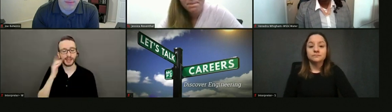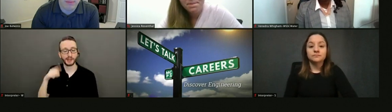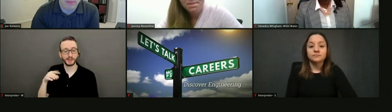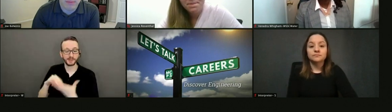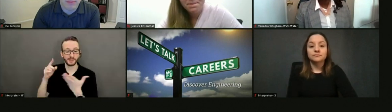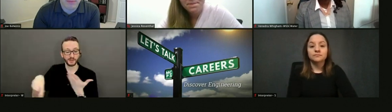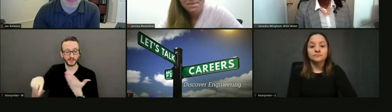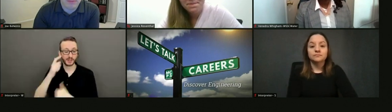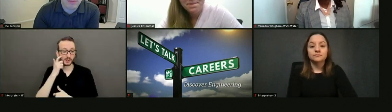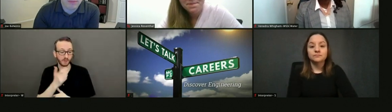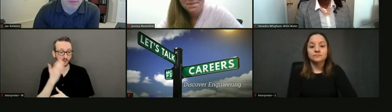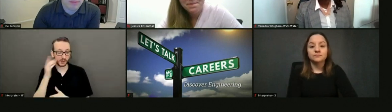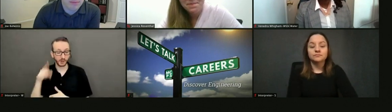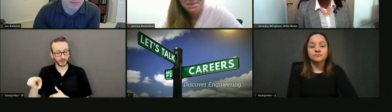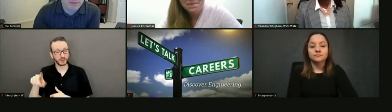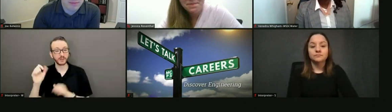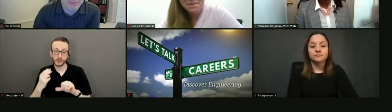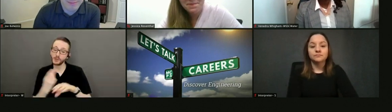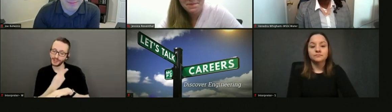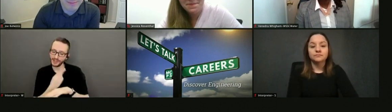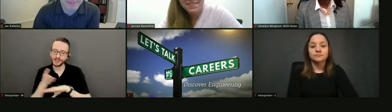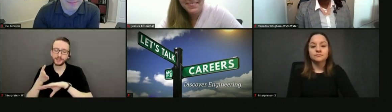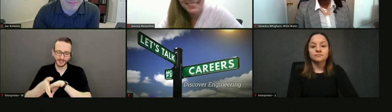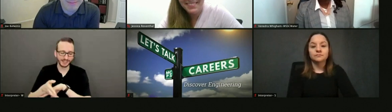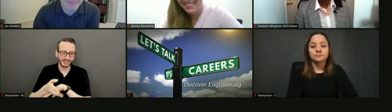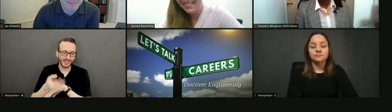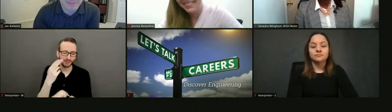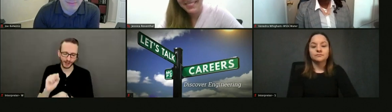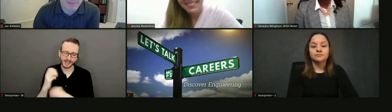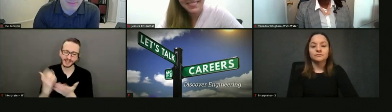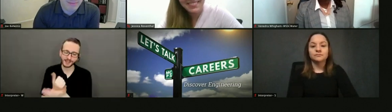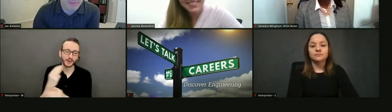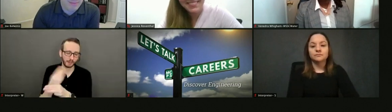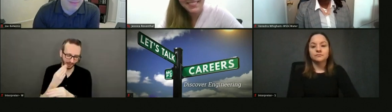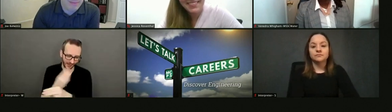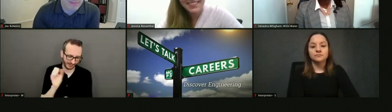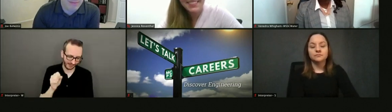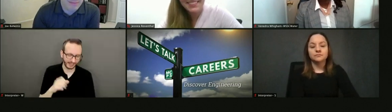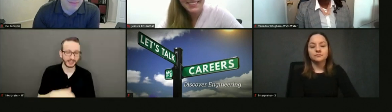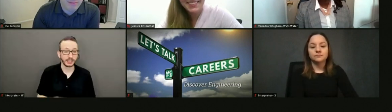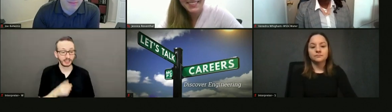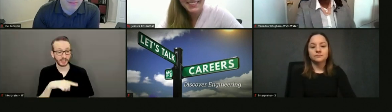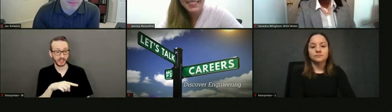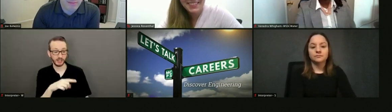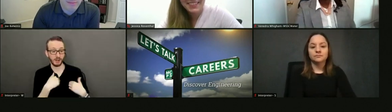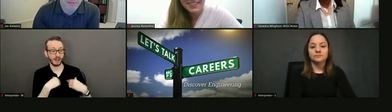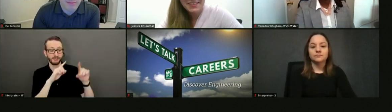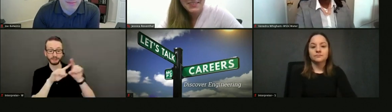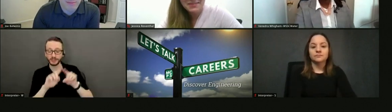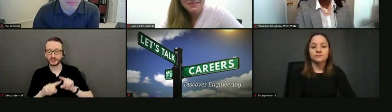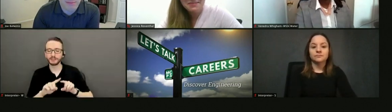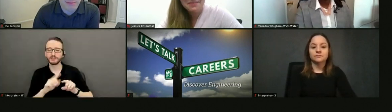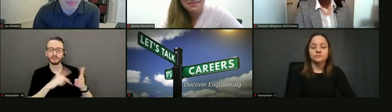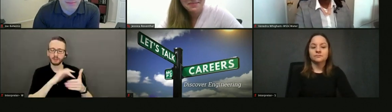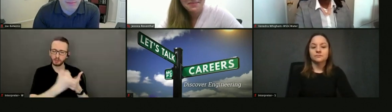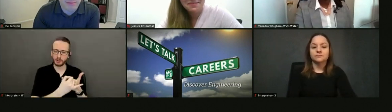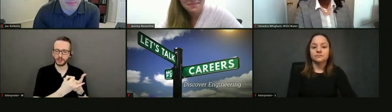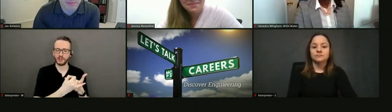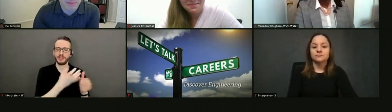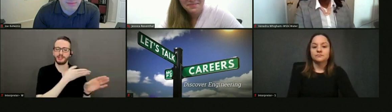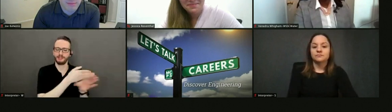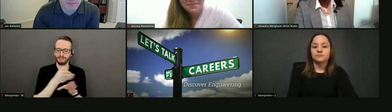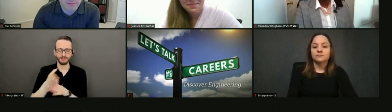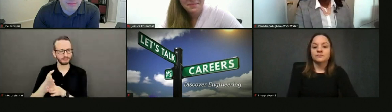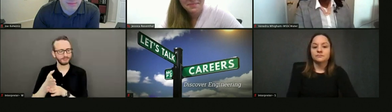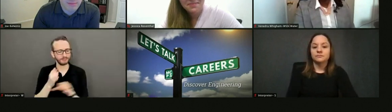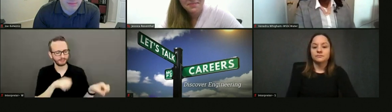glad to know that they get to use math after high school. And it seems that you guys are using math in different projects and in different aspects of your career. So,